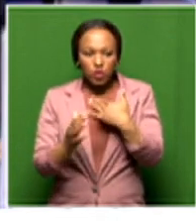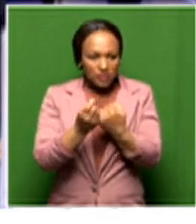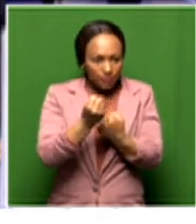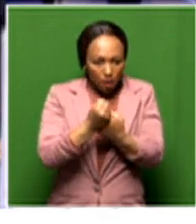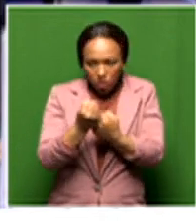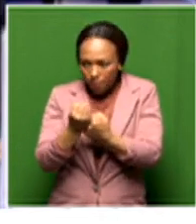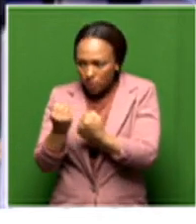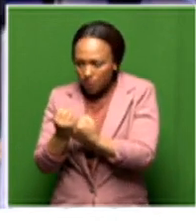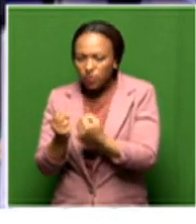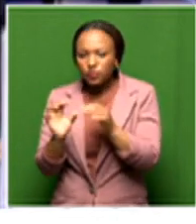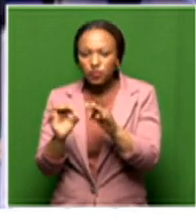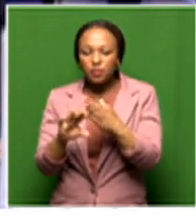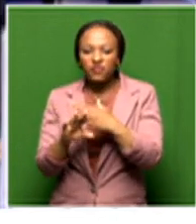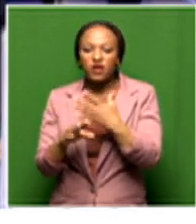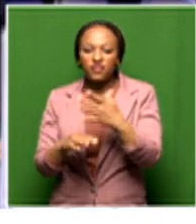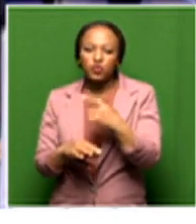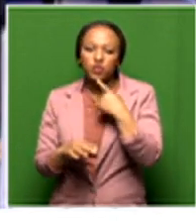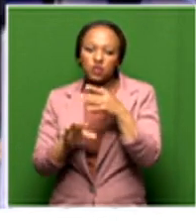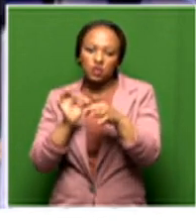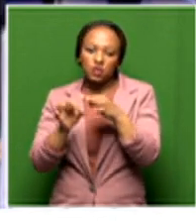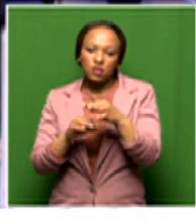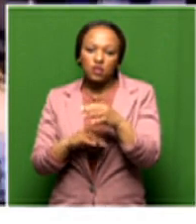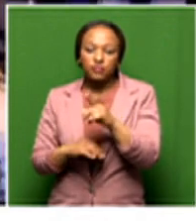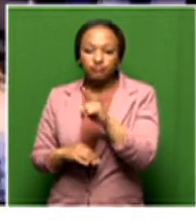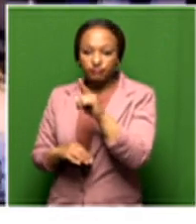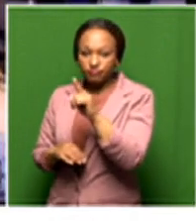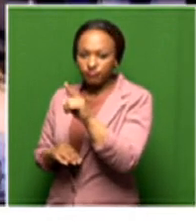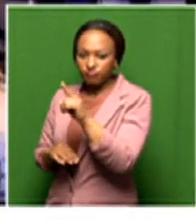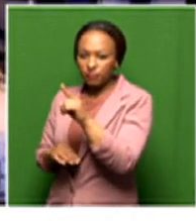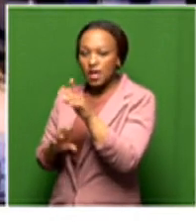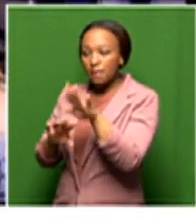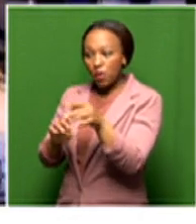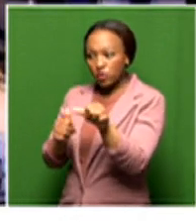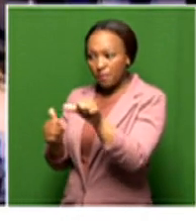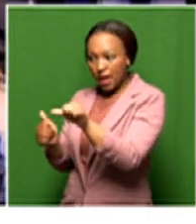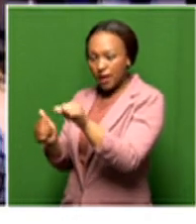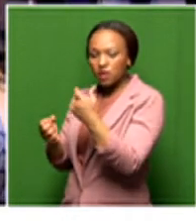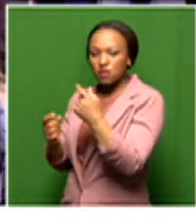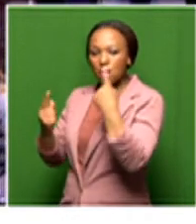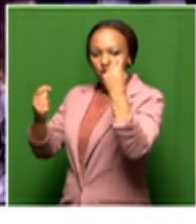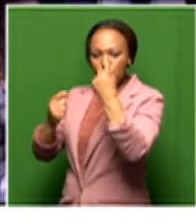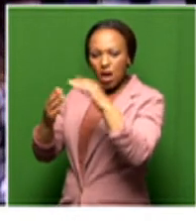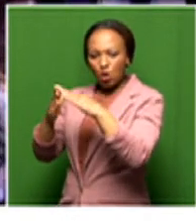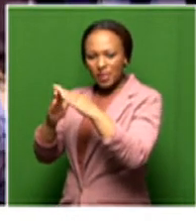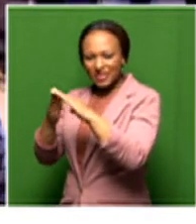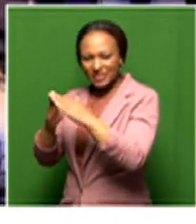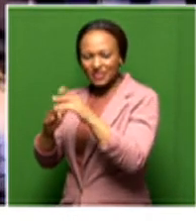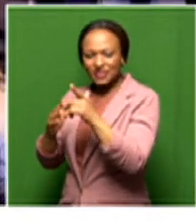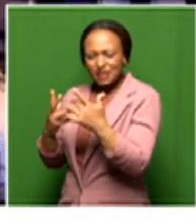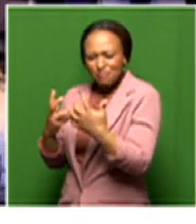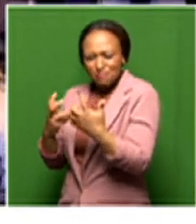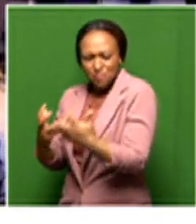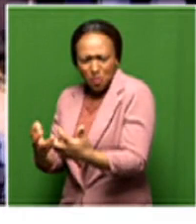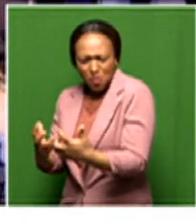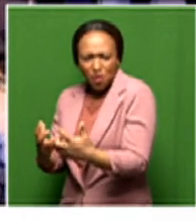support. As I mentioned... Nomkhita, I want to come back to the rural community. and the poverty levels, the need that